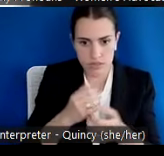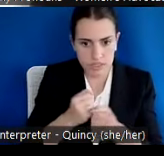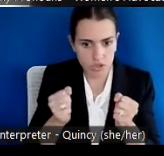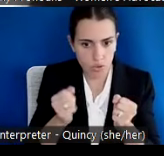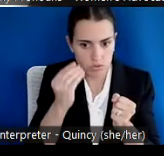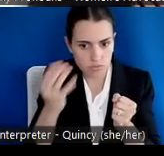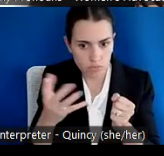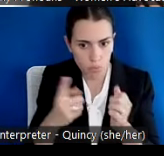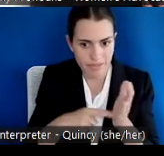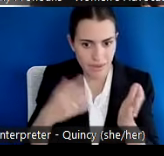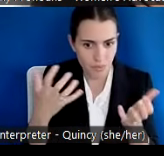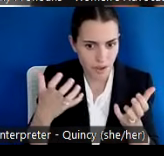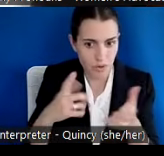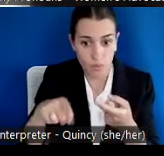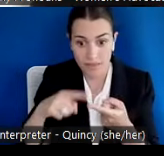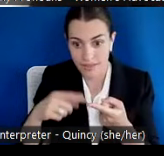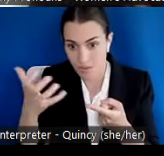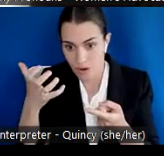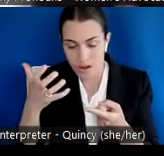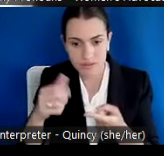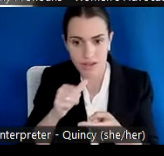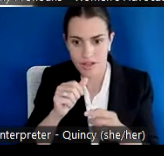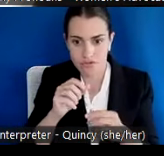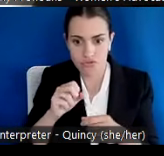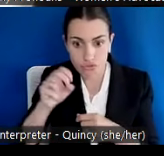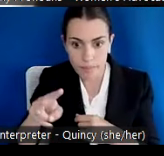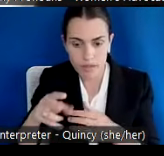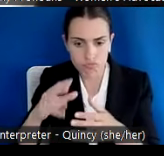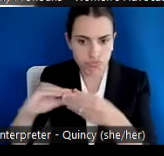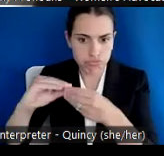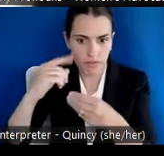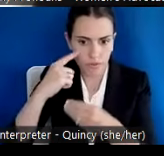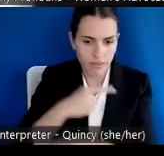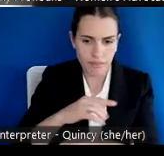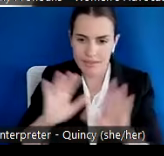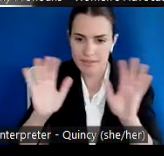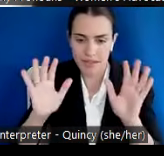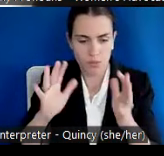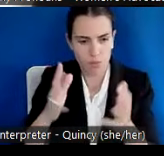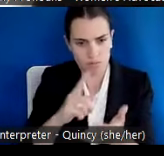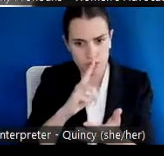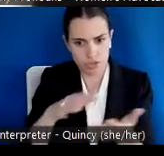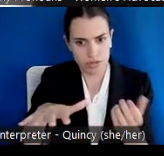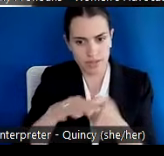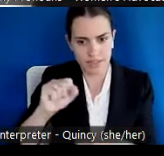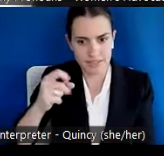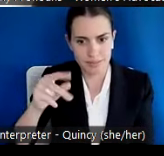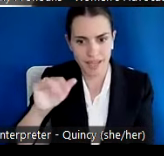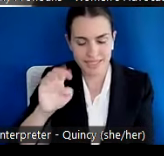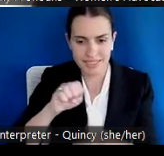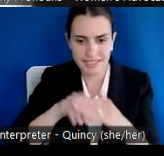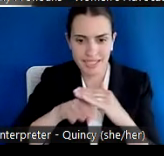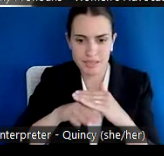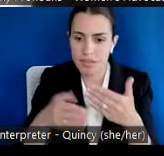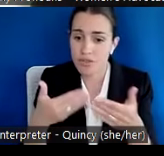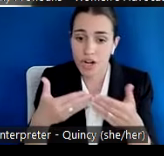making sure that your space is accessible regardless of identity. So with that being said, I'm going to